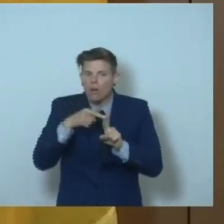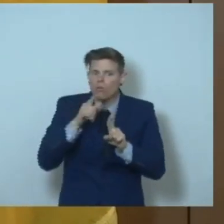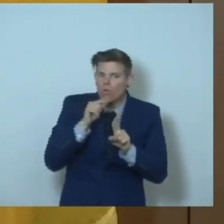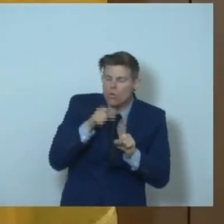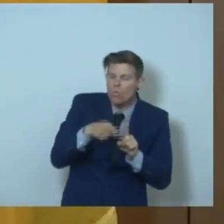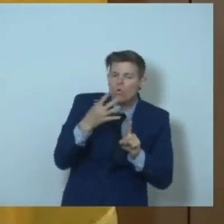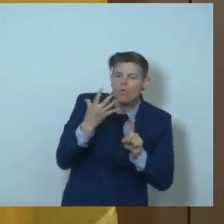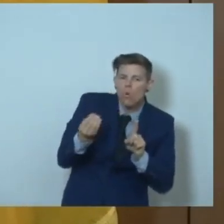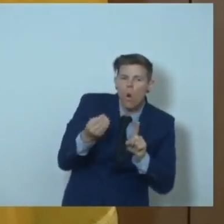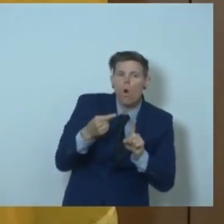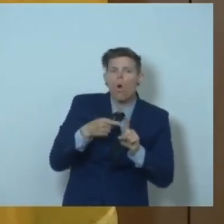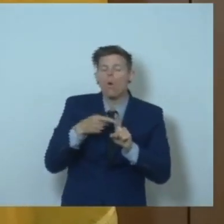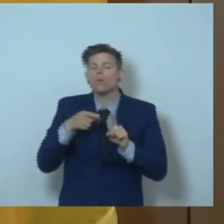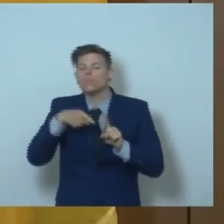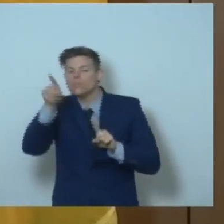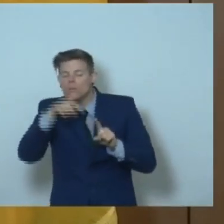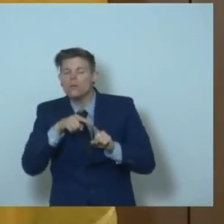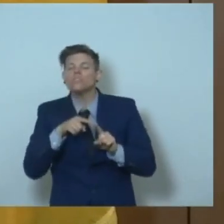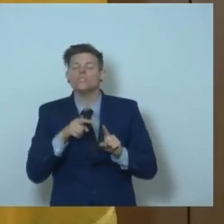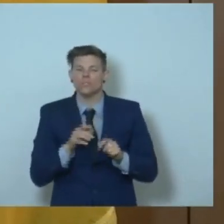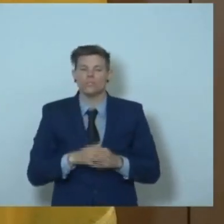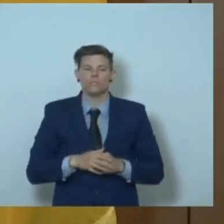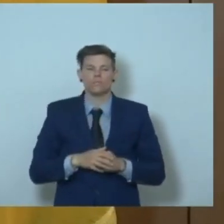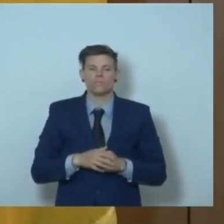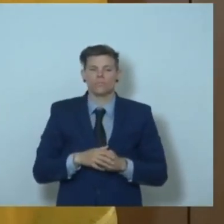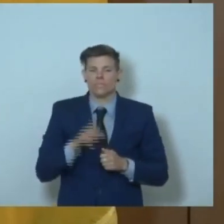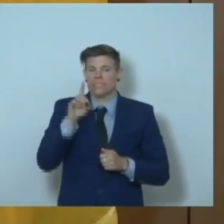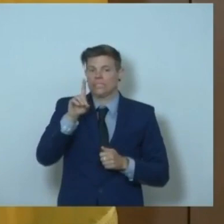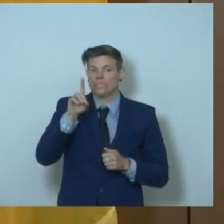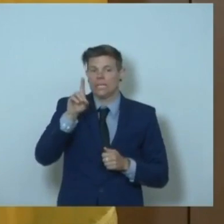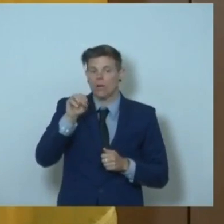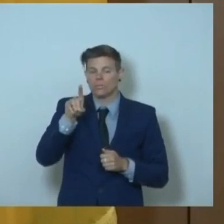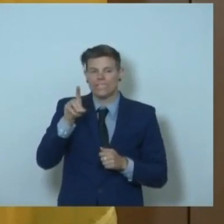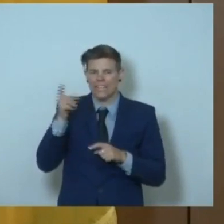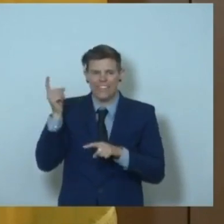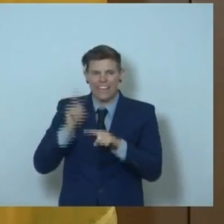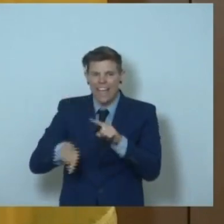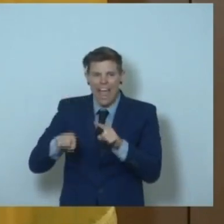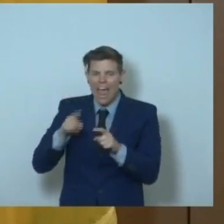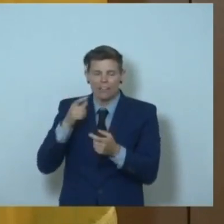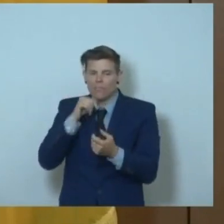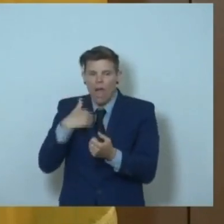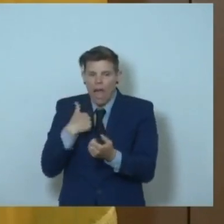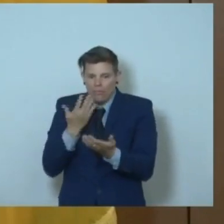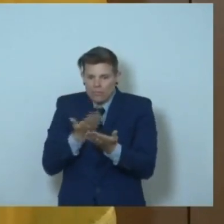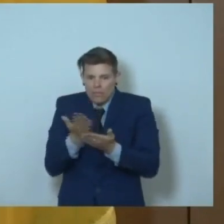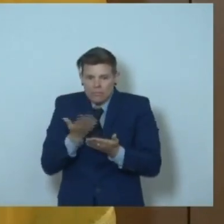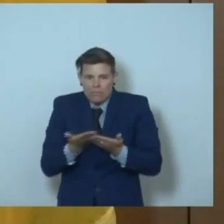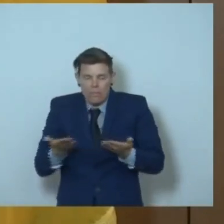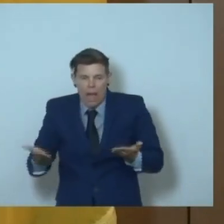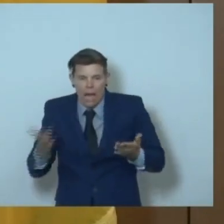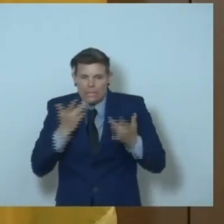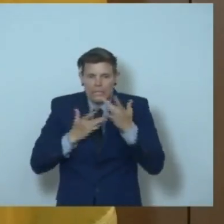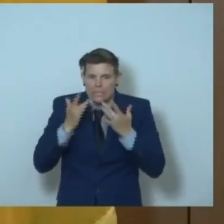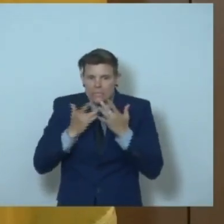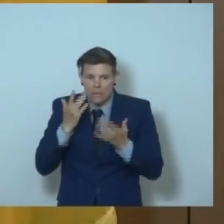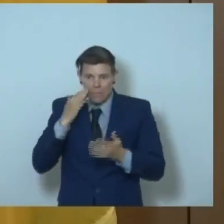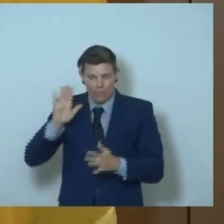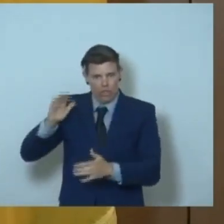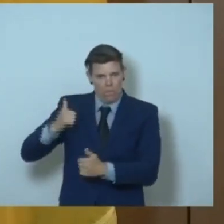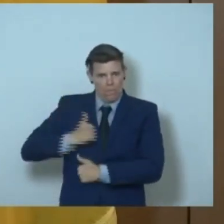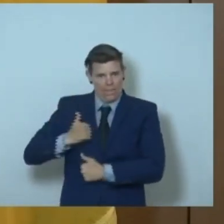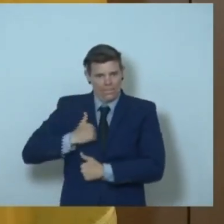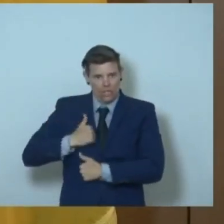staff issues? And yet I can't get DOD to actually have enough supplies to allow their bases to do what I refer to